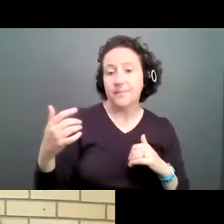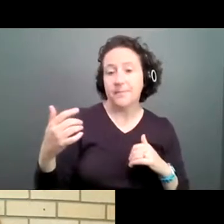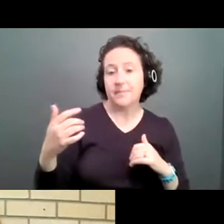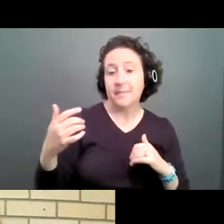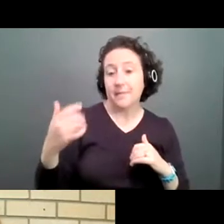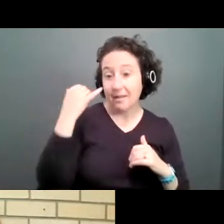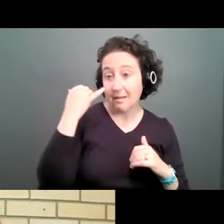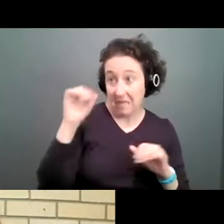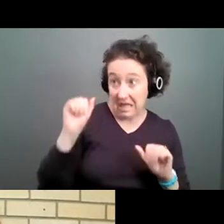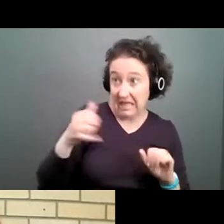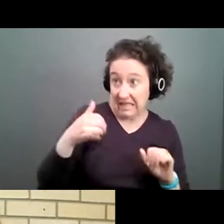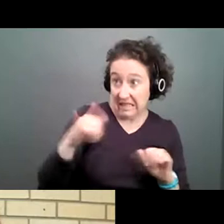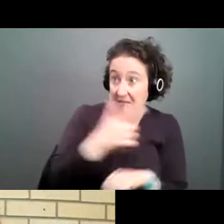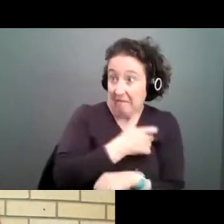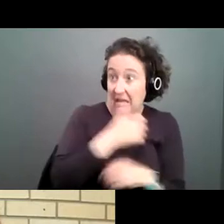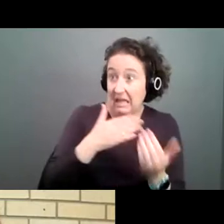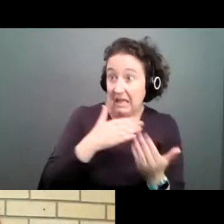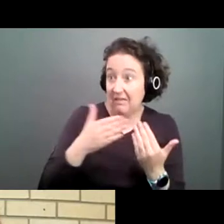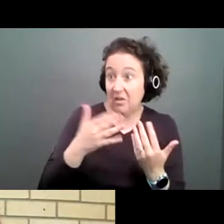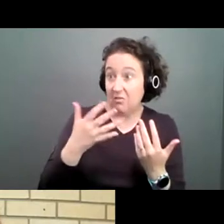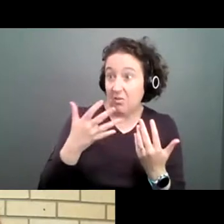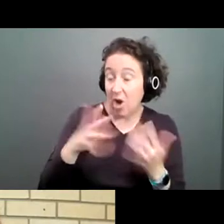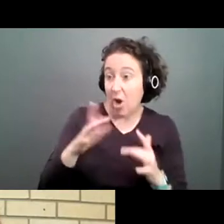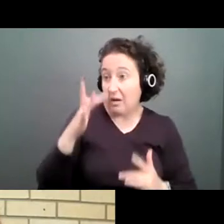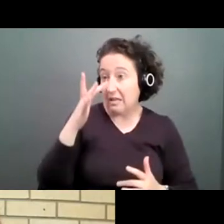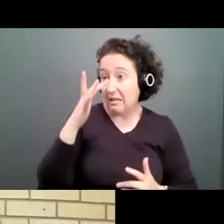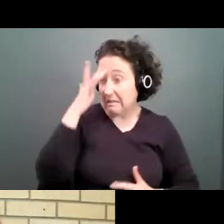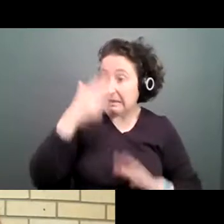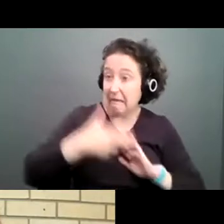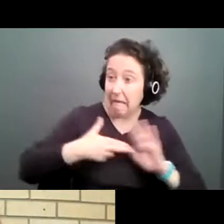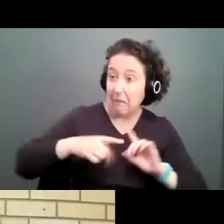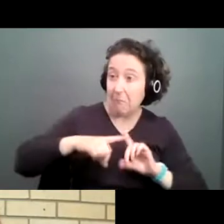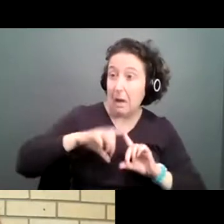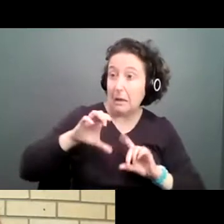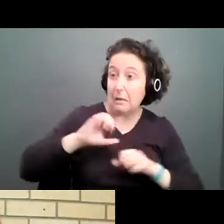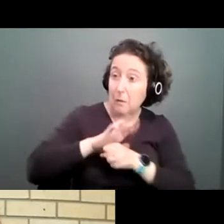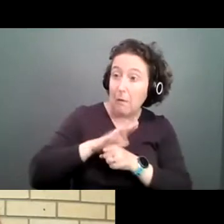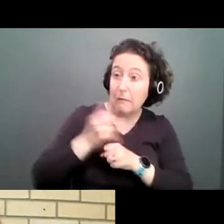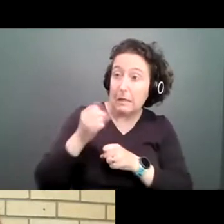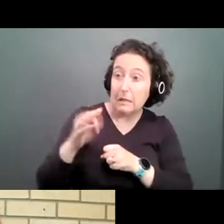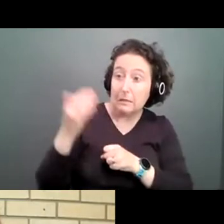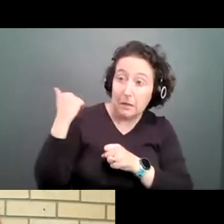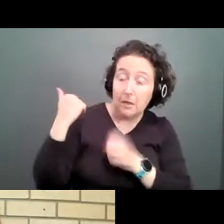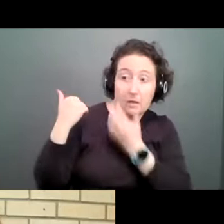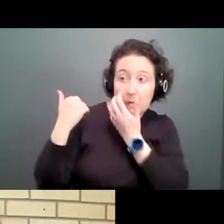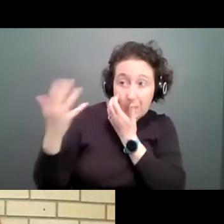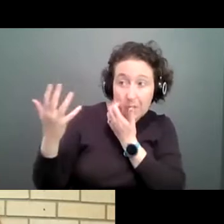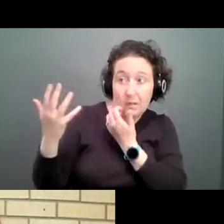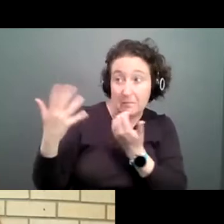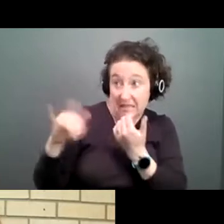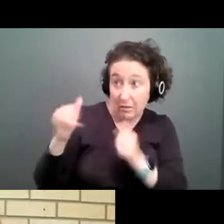if they can still get the vaccine even though they had the COVID-19 infection. So there's definitely some positive response among the